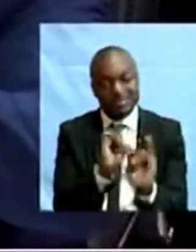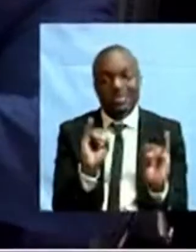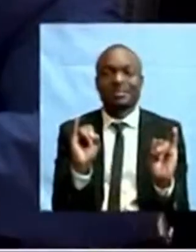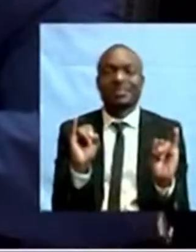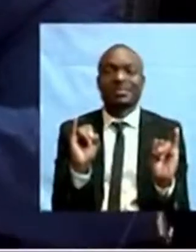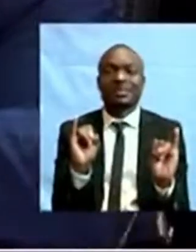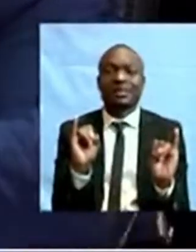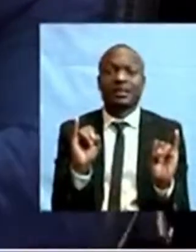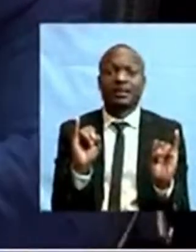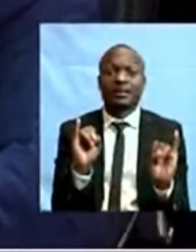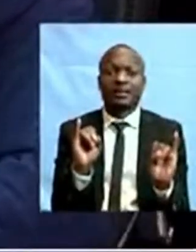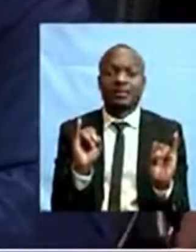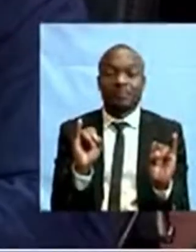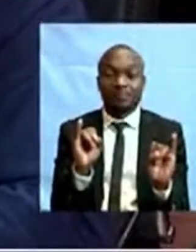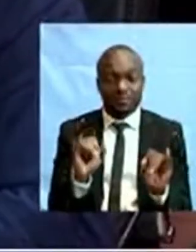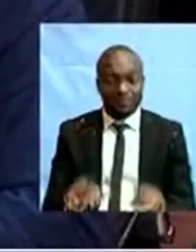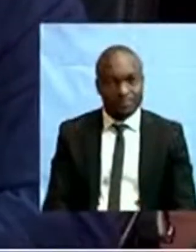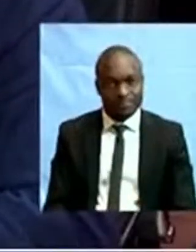the civil